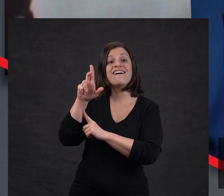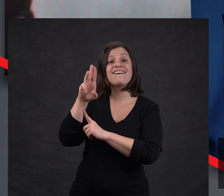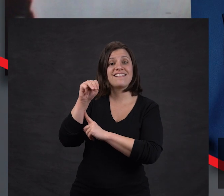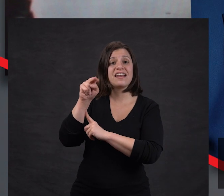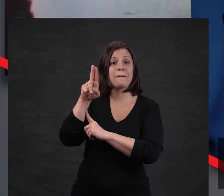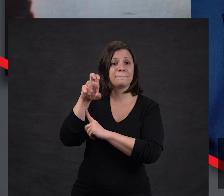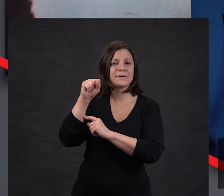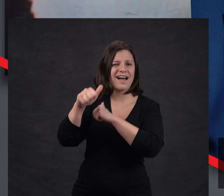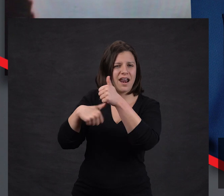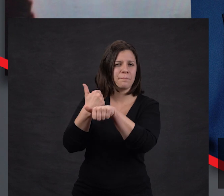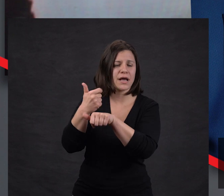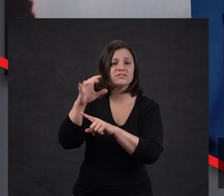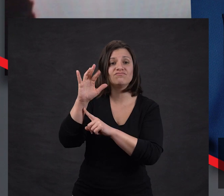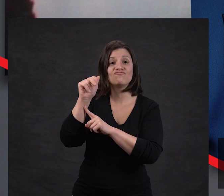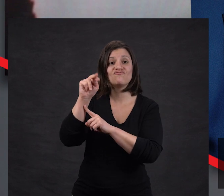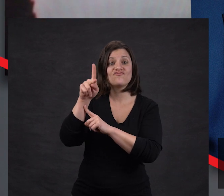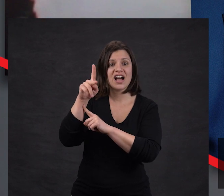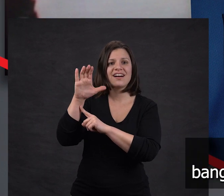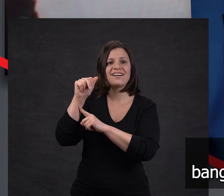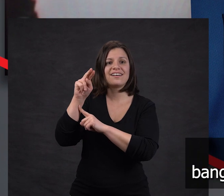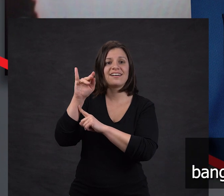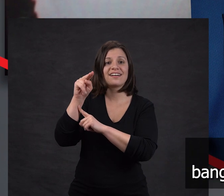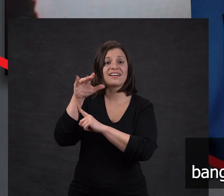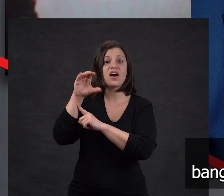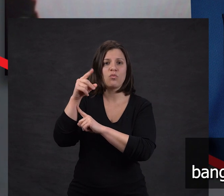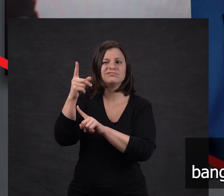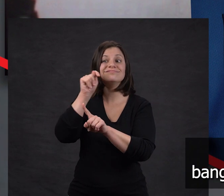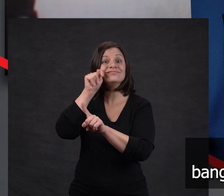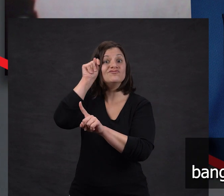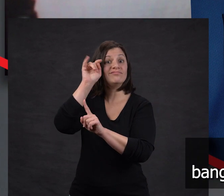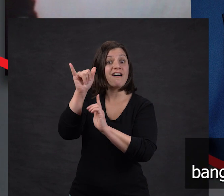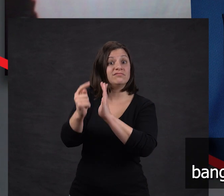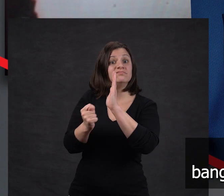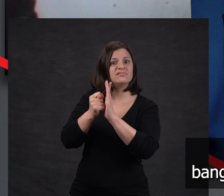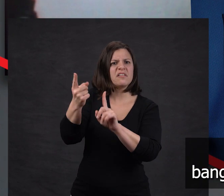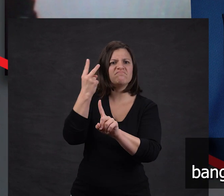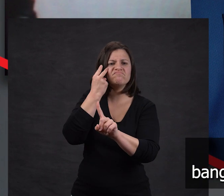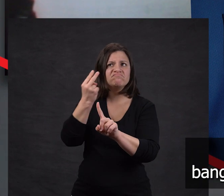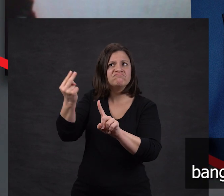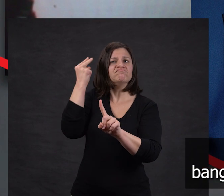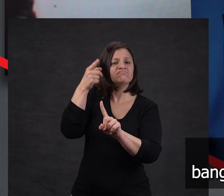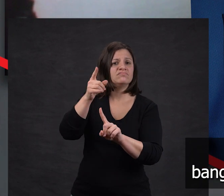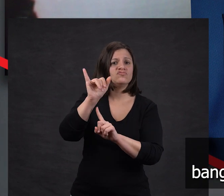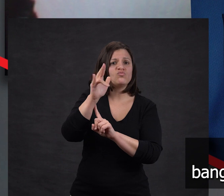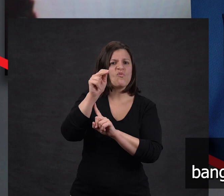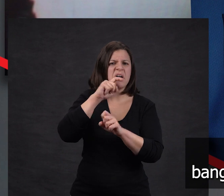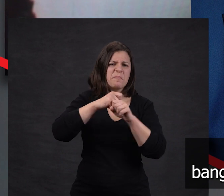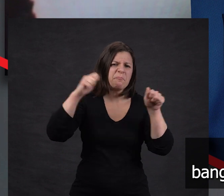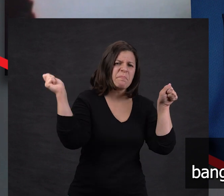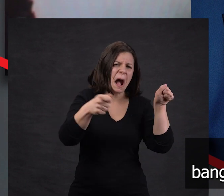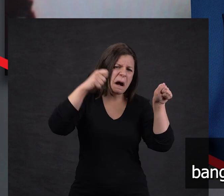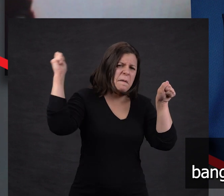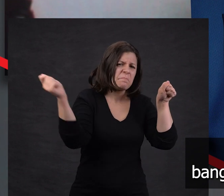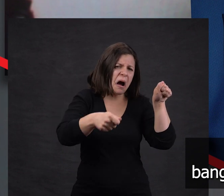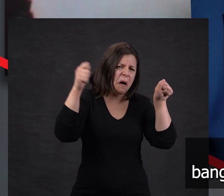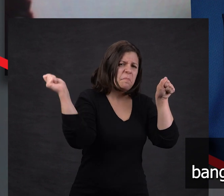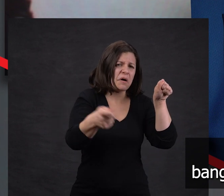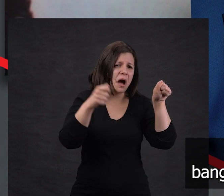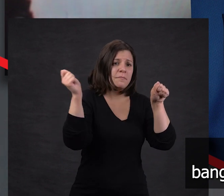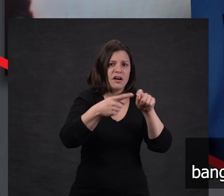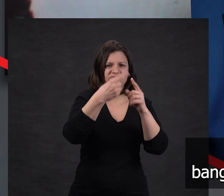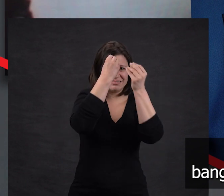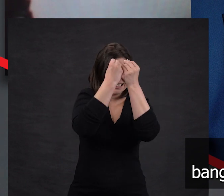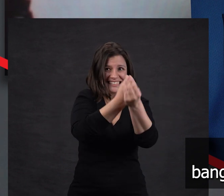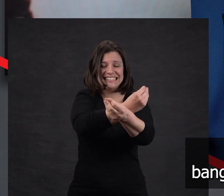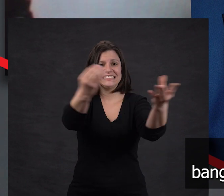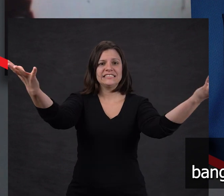Alumnus Frank Cancino, a teenager at the time, remembers Juan banging a gong to alert everyone. Photos, Adolf Segura during an interview